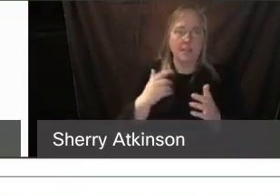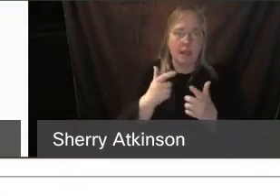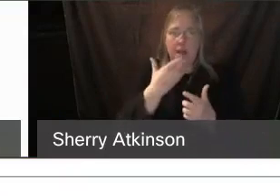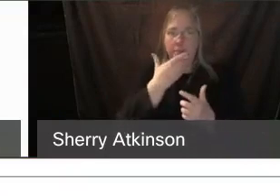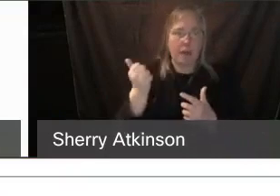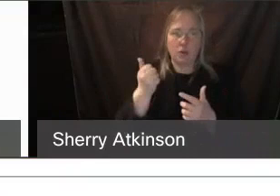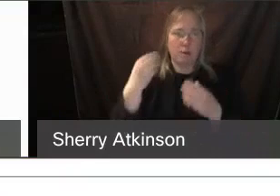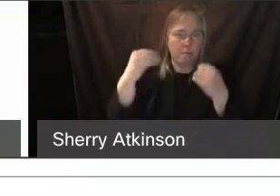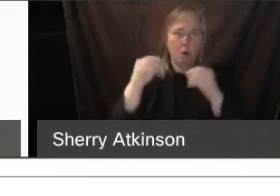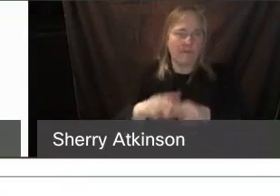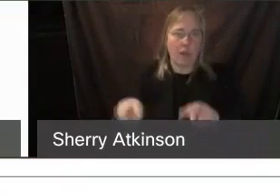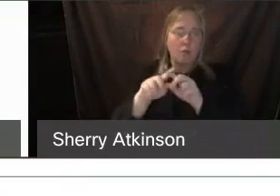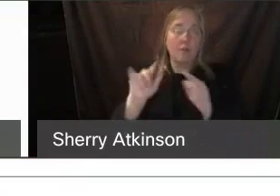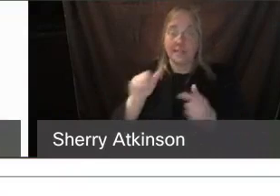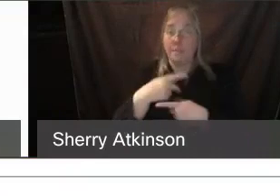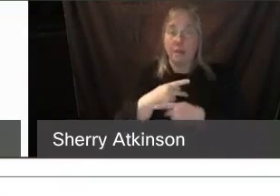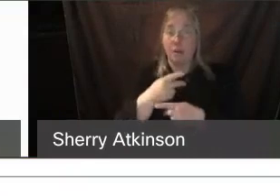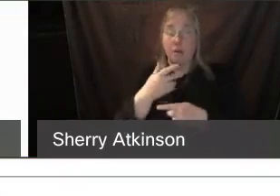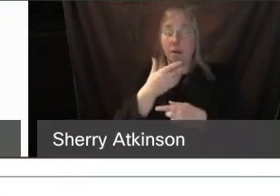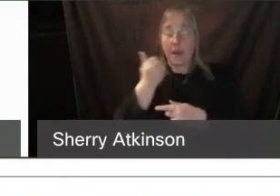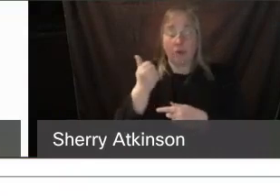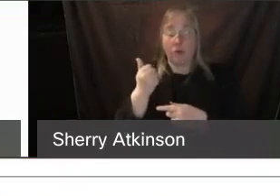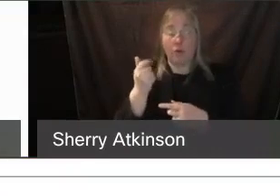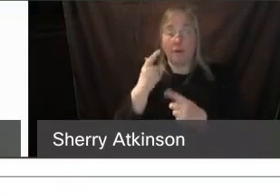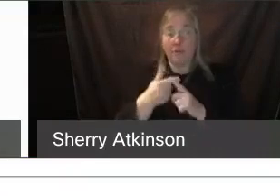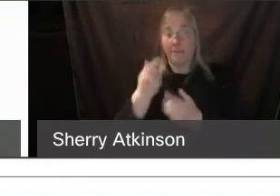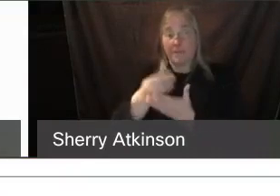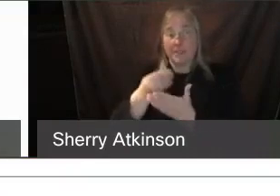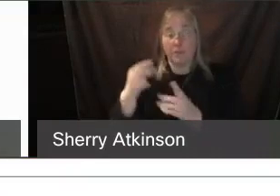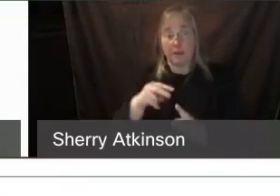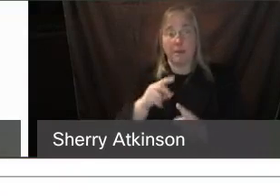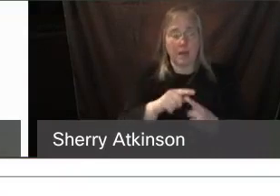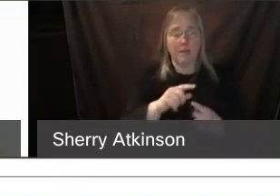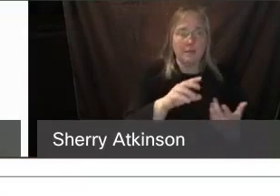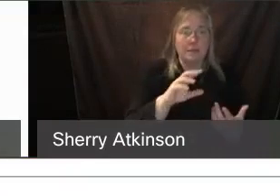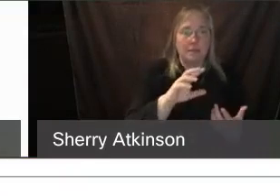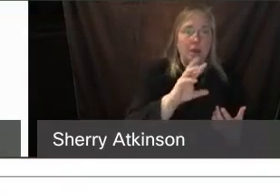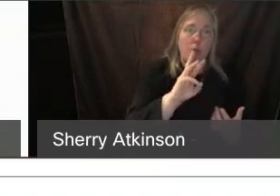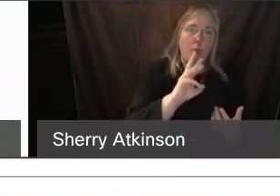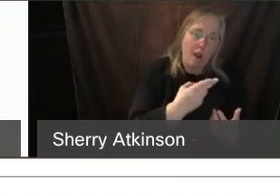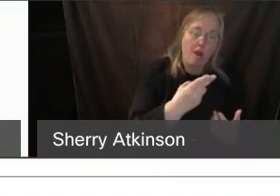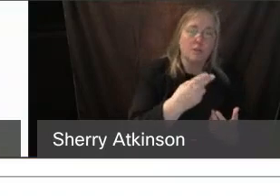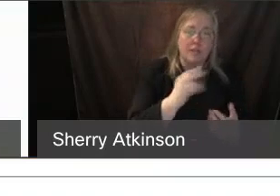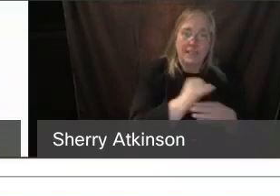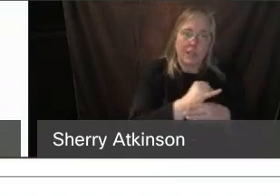fiscal perspective. The industrial manufacturing warehouse, that's in demand and it provides jobs, which is a very good thing as